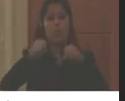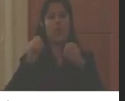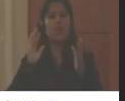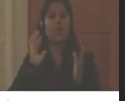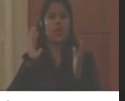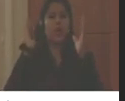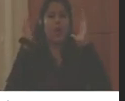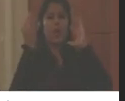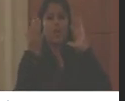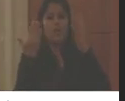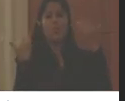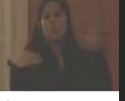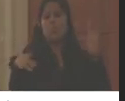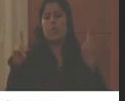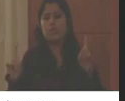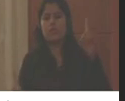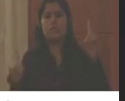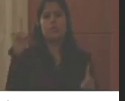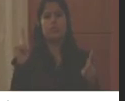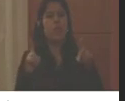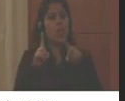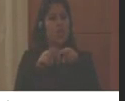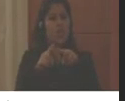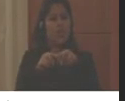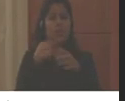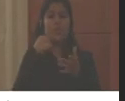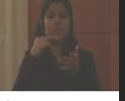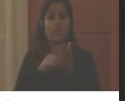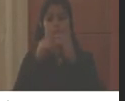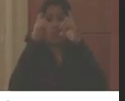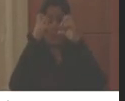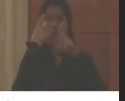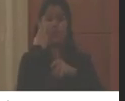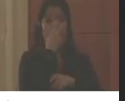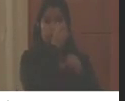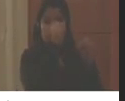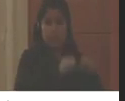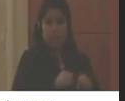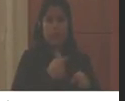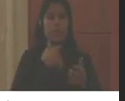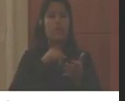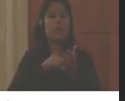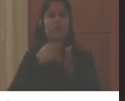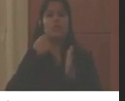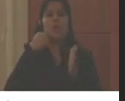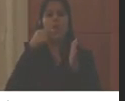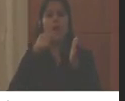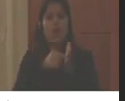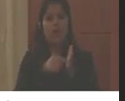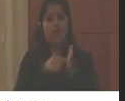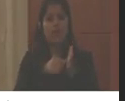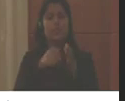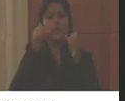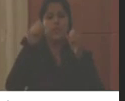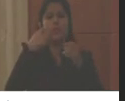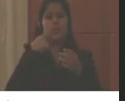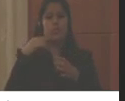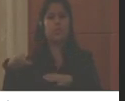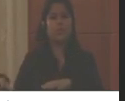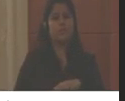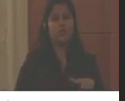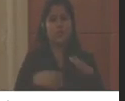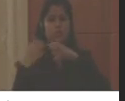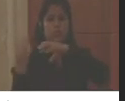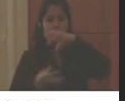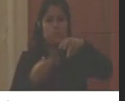and the forecast can change from one moment to the next. We can see in this image an example of an erratic